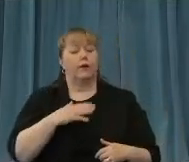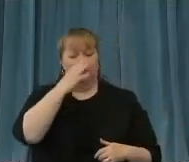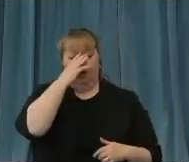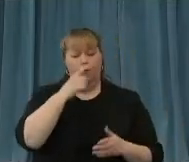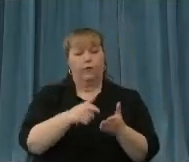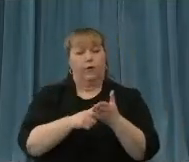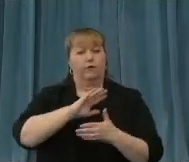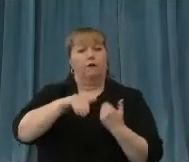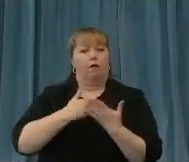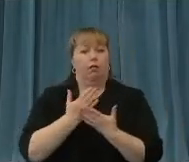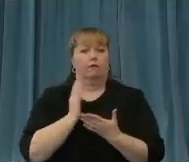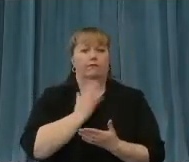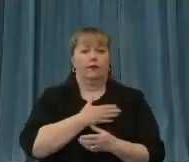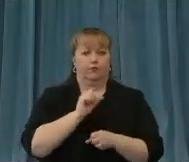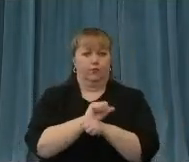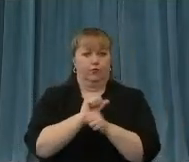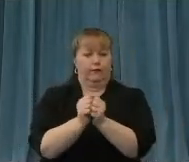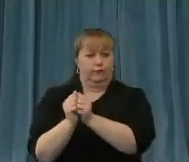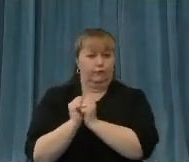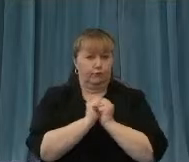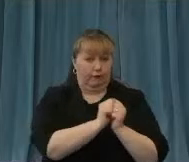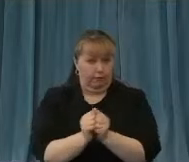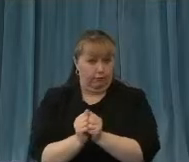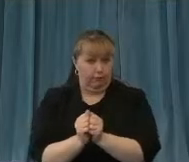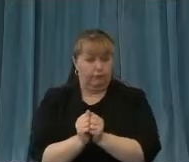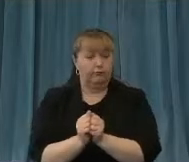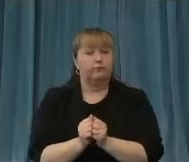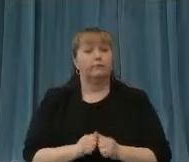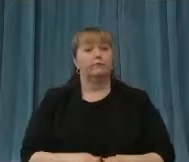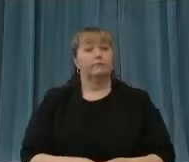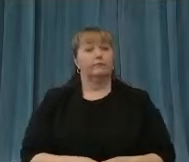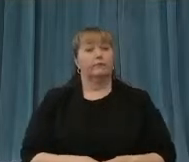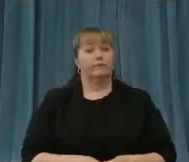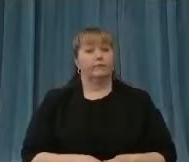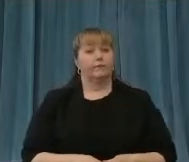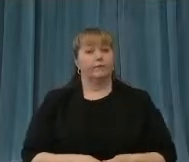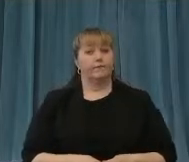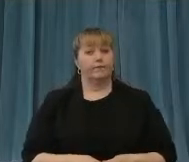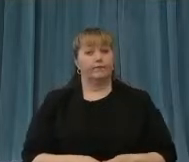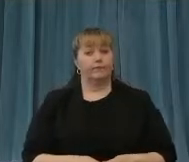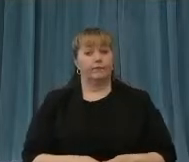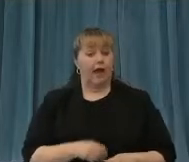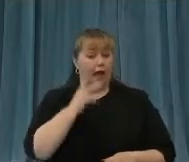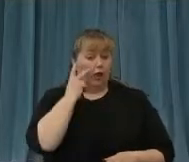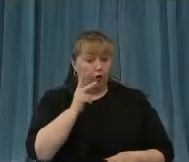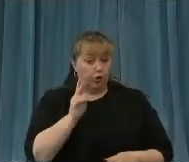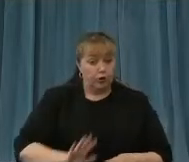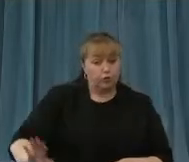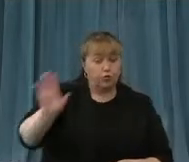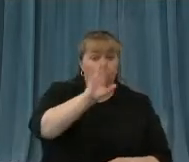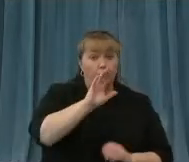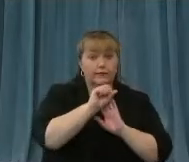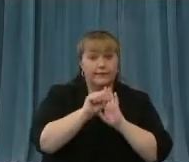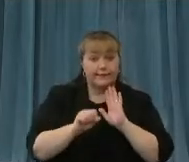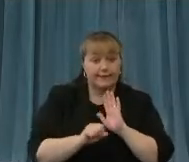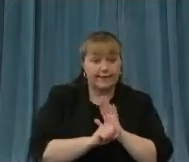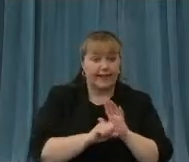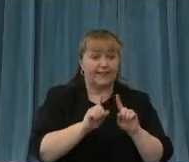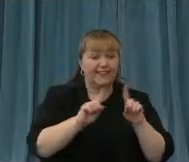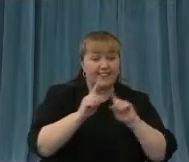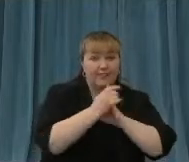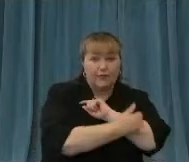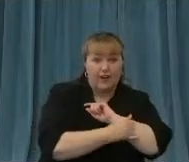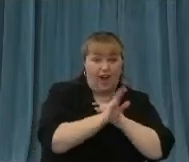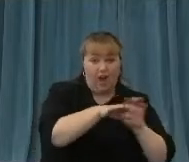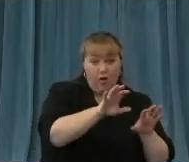society effort. I am proud of the innovative work going on across our state, and I look forward to